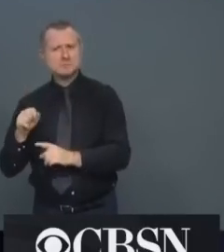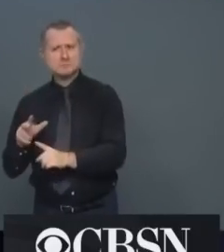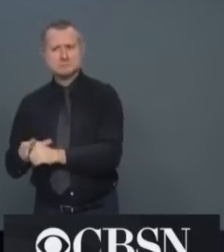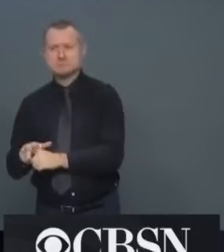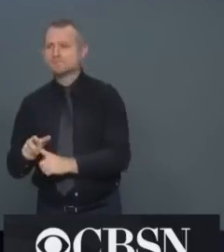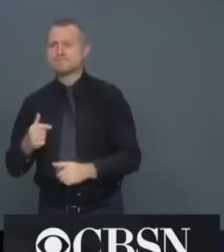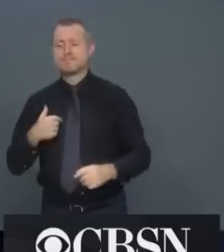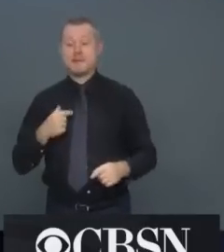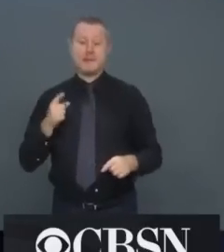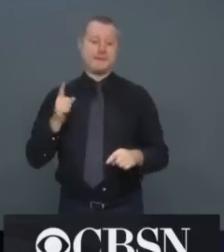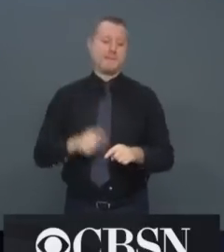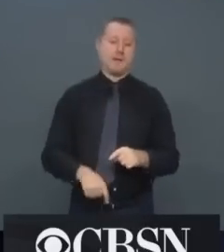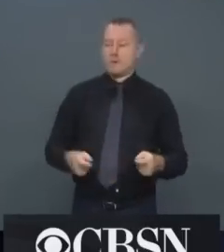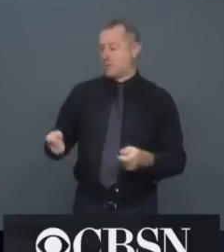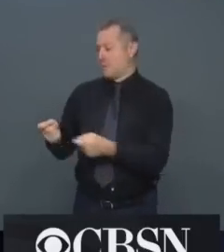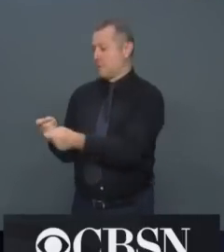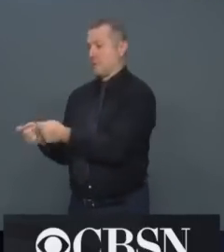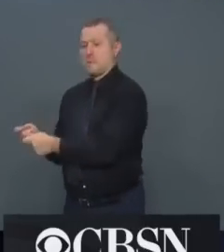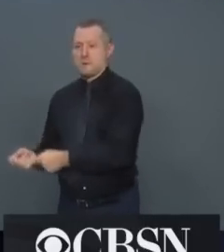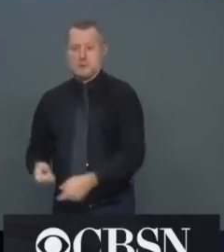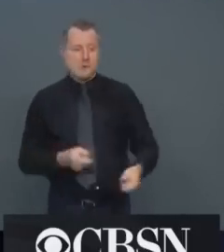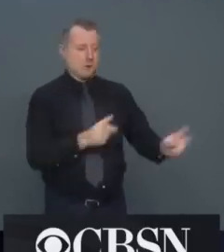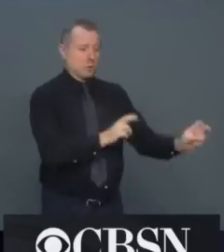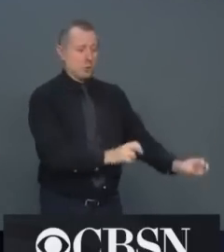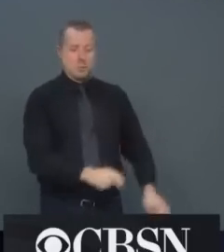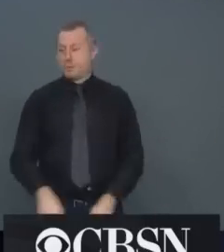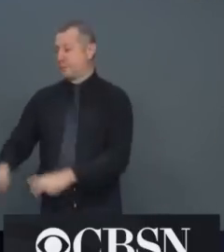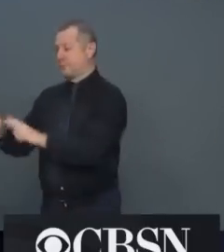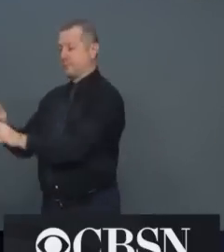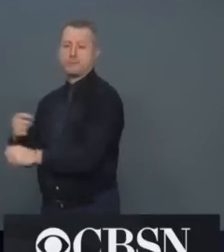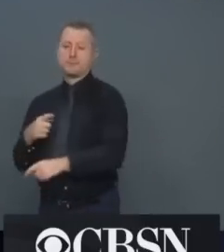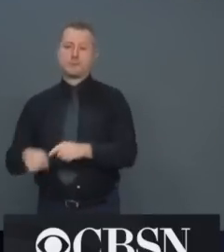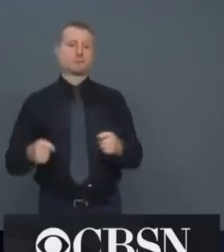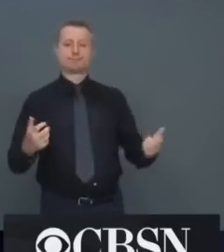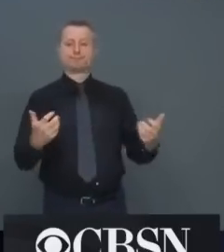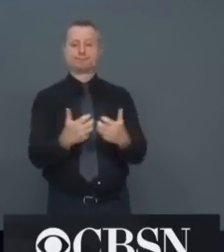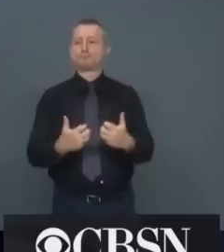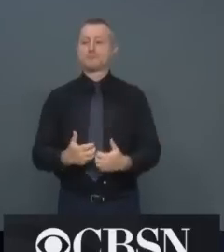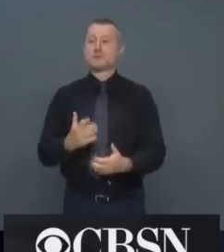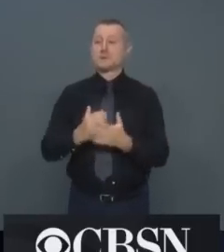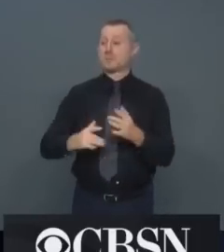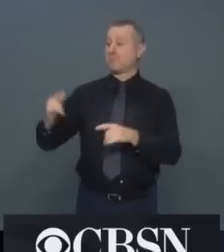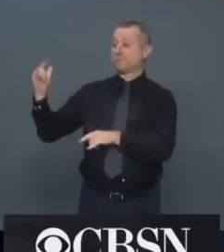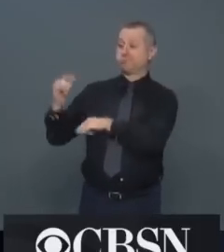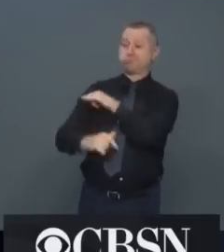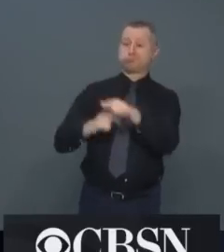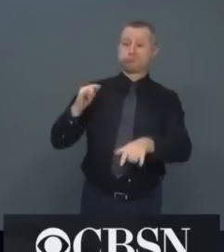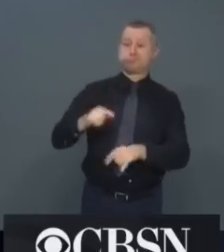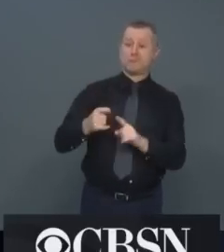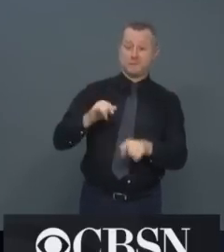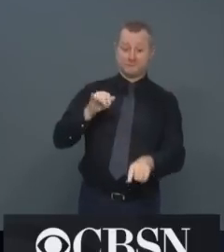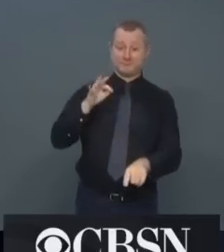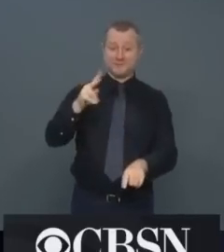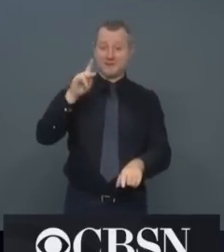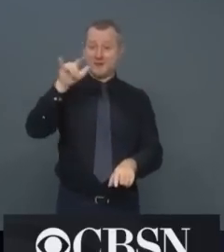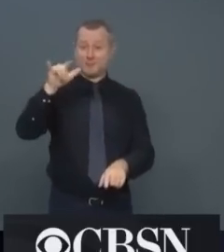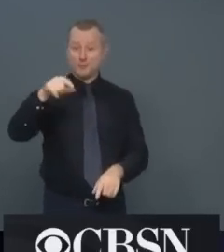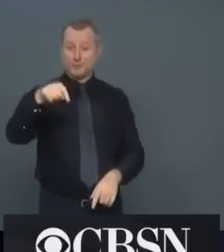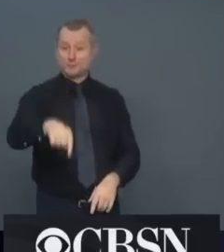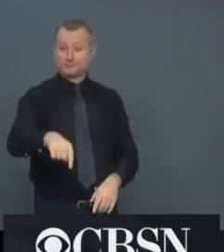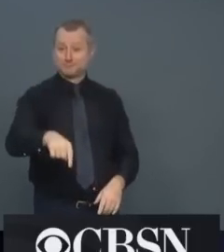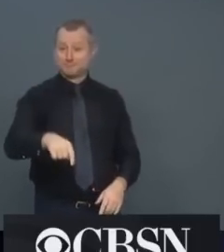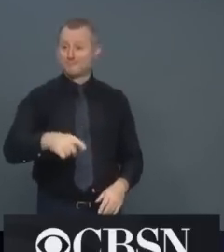They're irreconcilable. You can't reconcile people are coming into the airport at JFK and not being